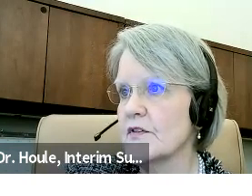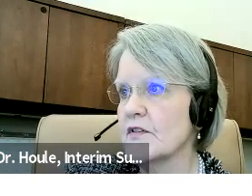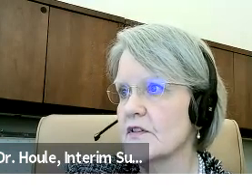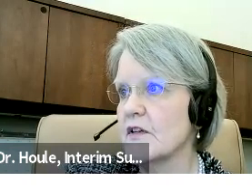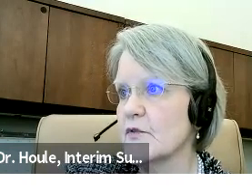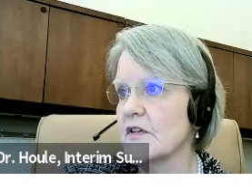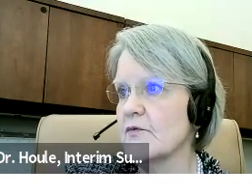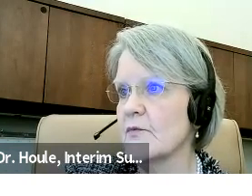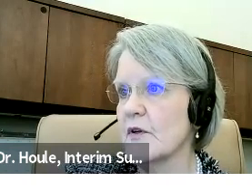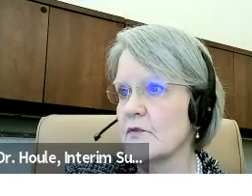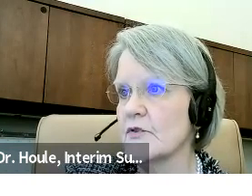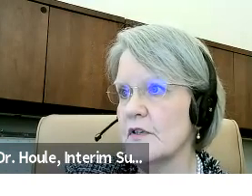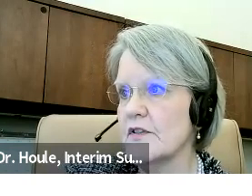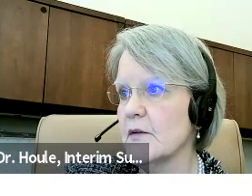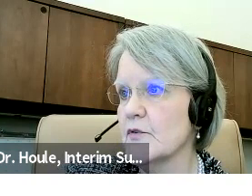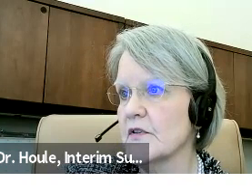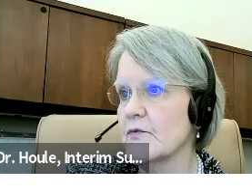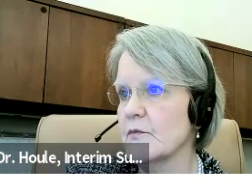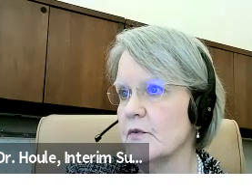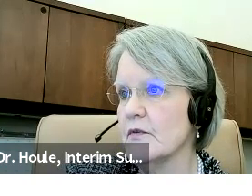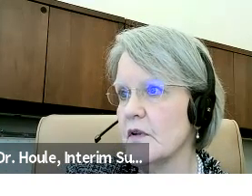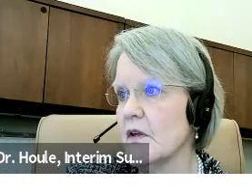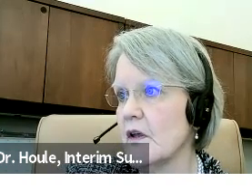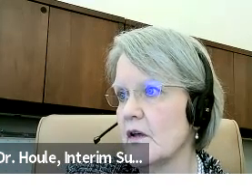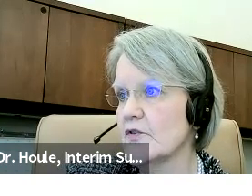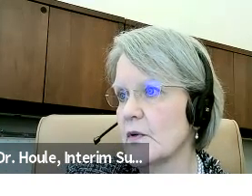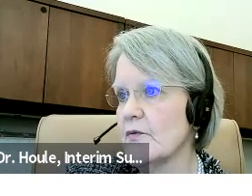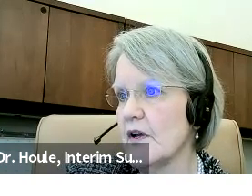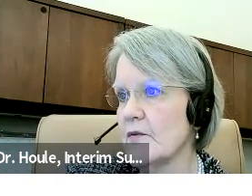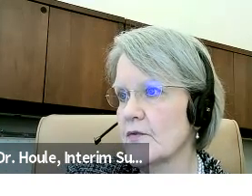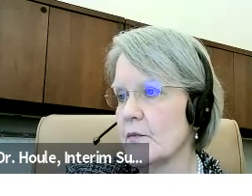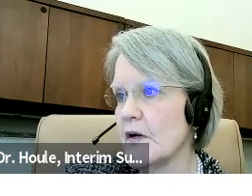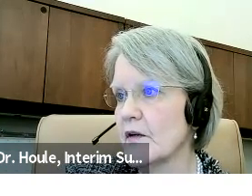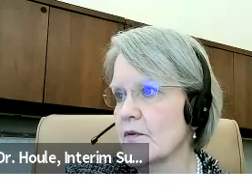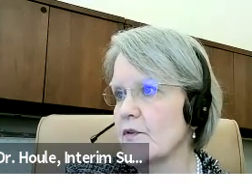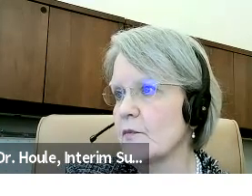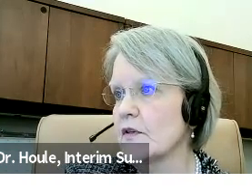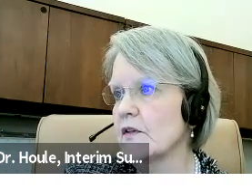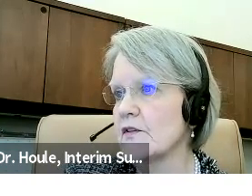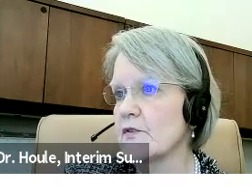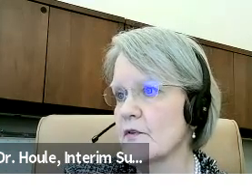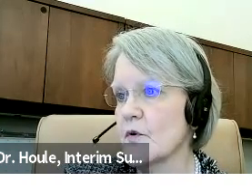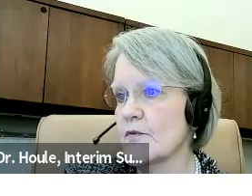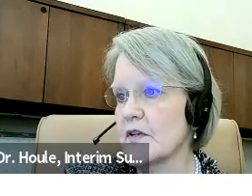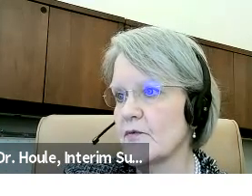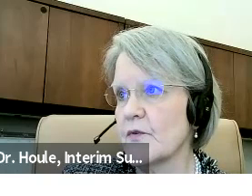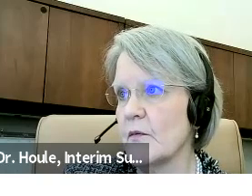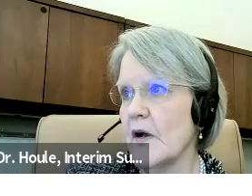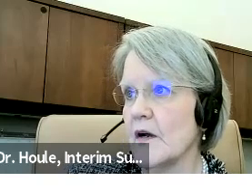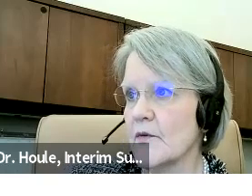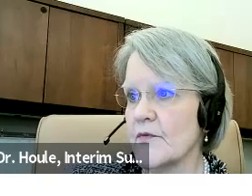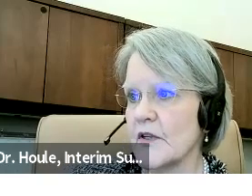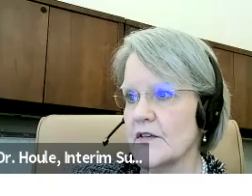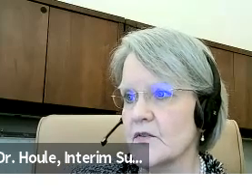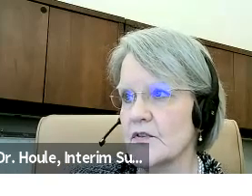Four Corners, 16% from Federal Street, 10% from Newton, 25% from Greenfield Middle, and 34%